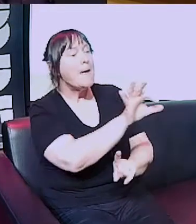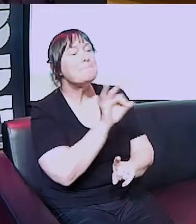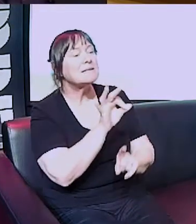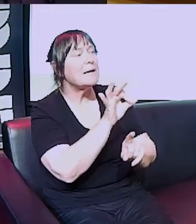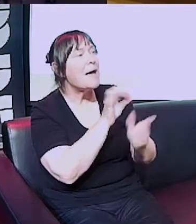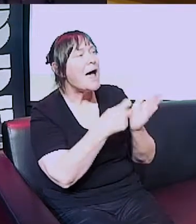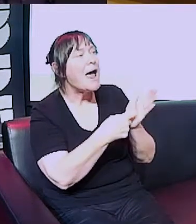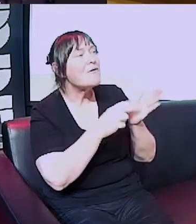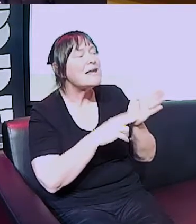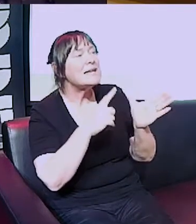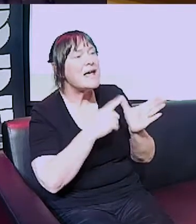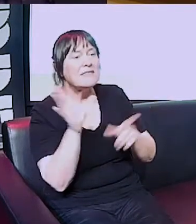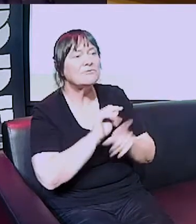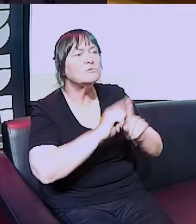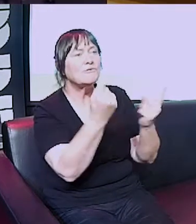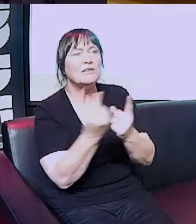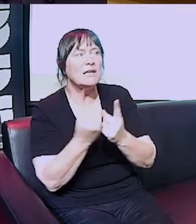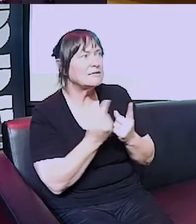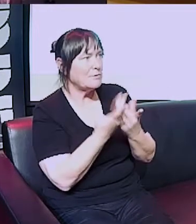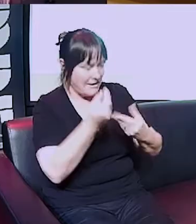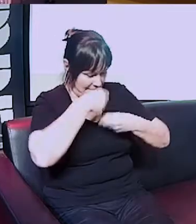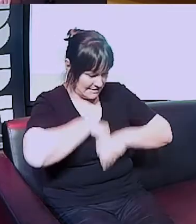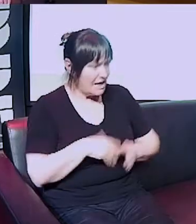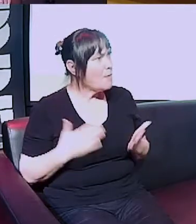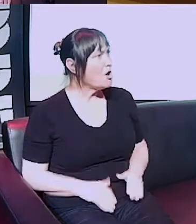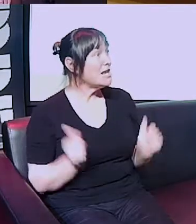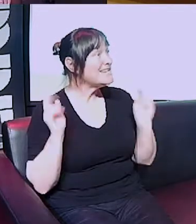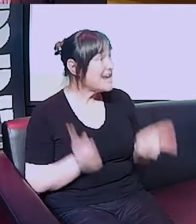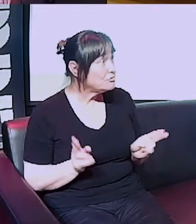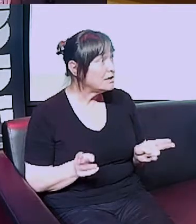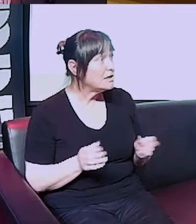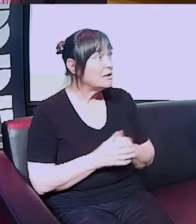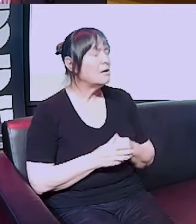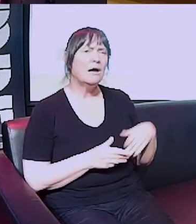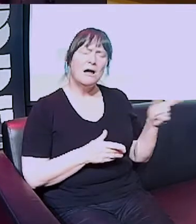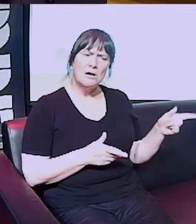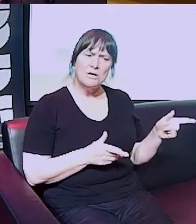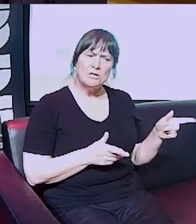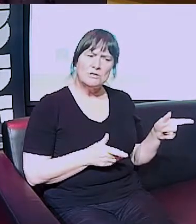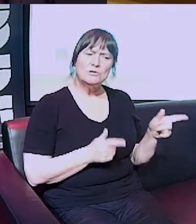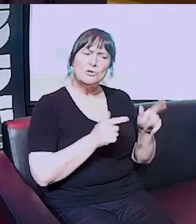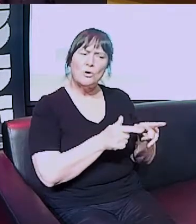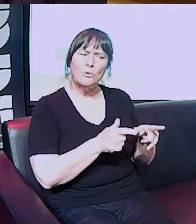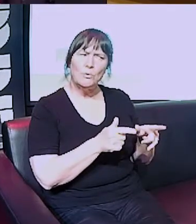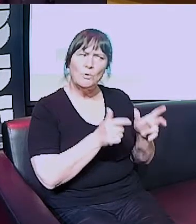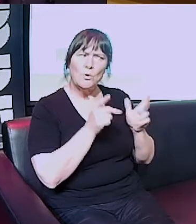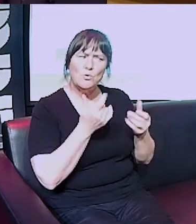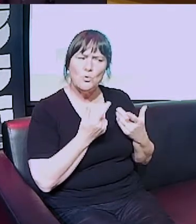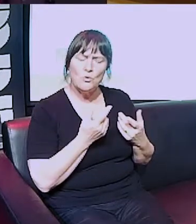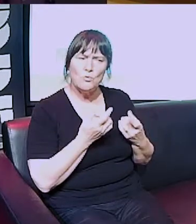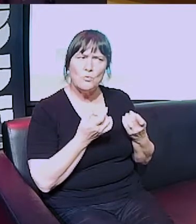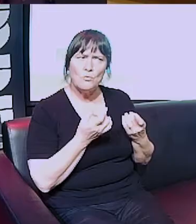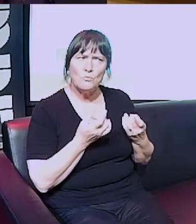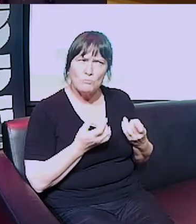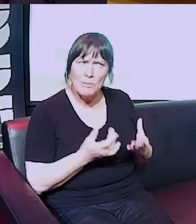comes from a range of other things that we have in our body. It sounds like you're prepared to listen to the World Health Organization in that you